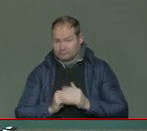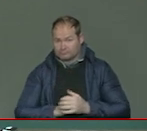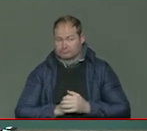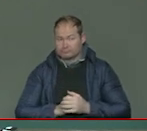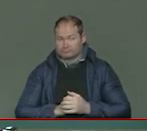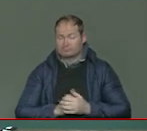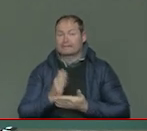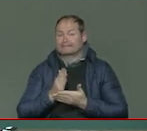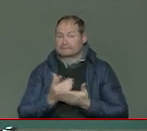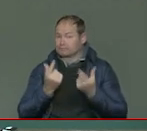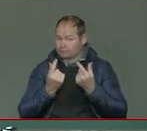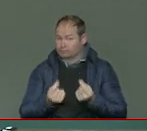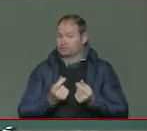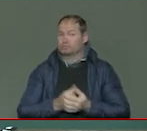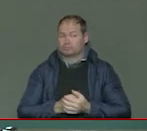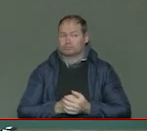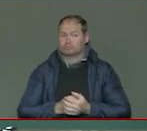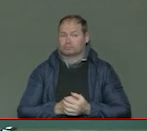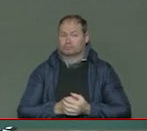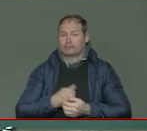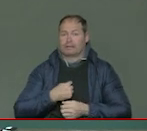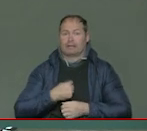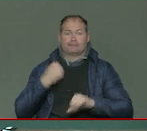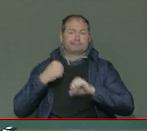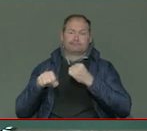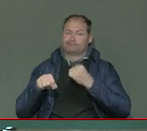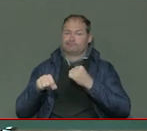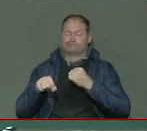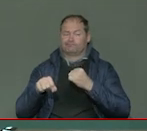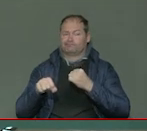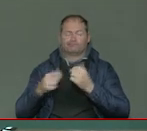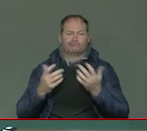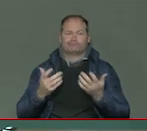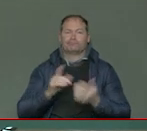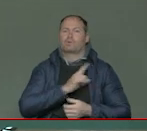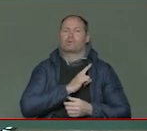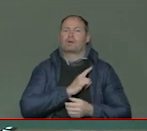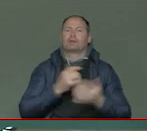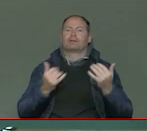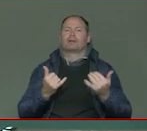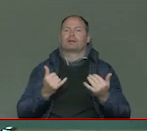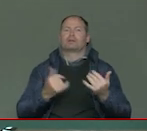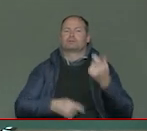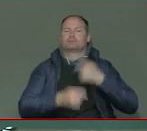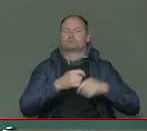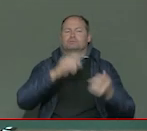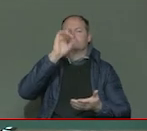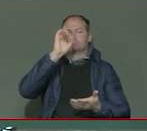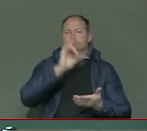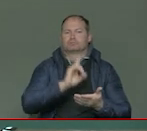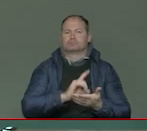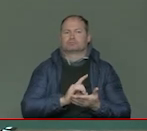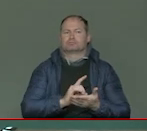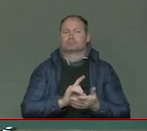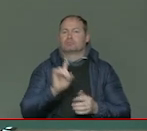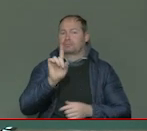Some memos do take it to sales. I don't agree with that, because it just decreases your sales. And what happened here? It